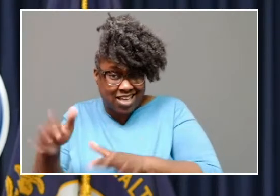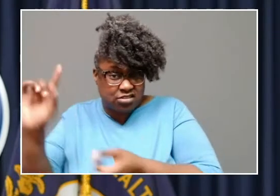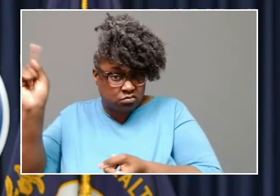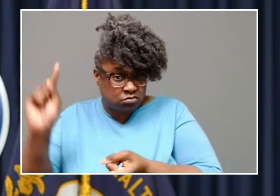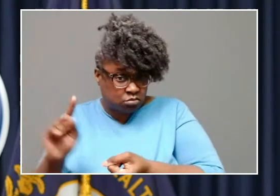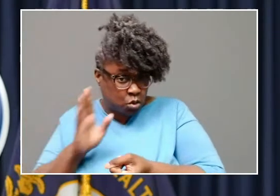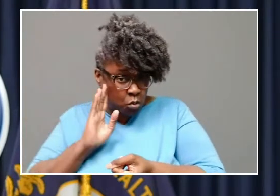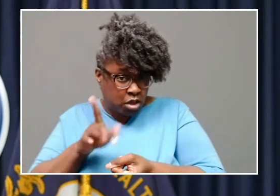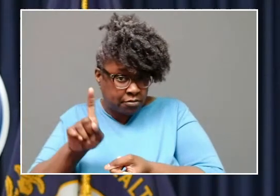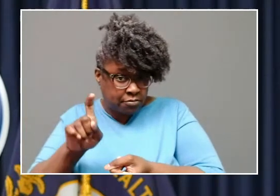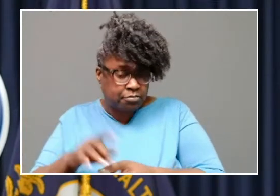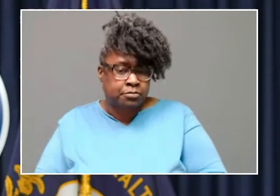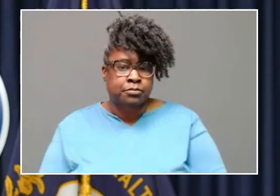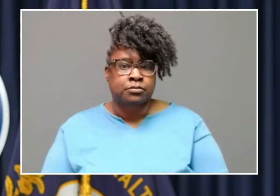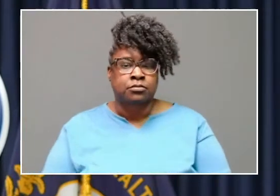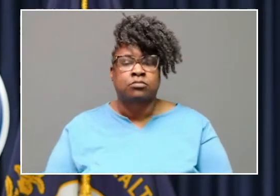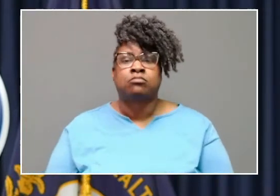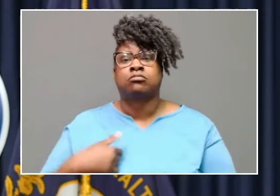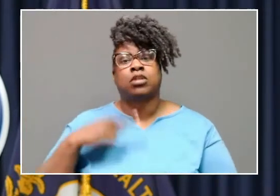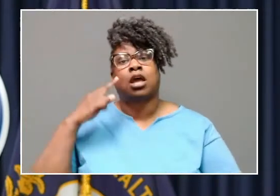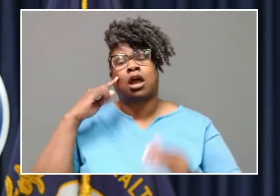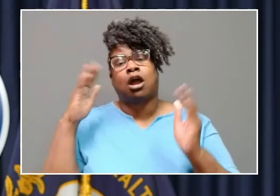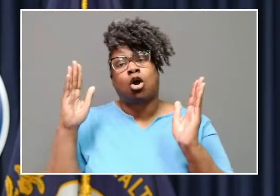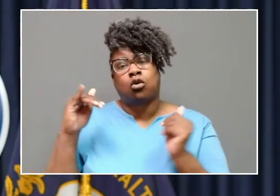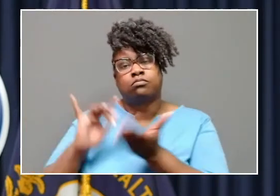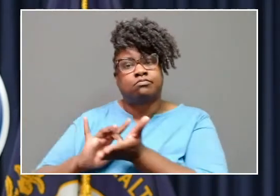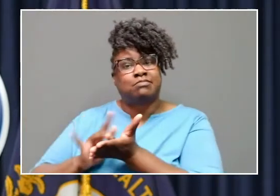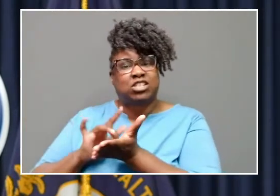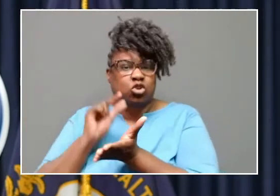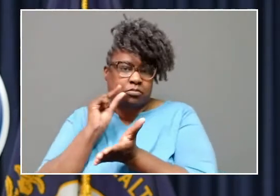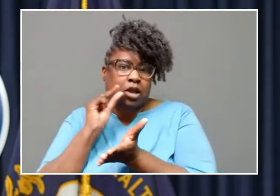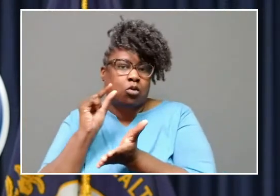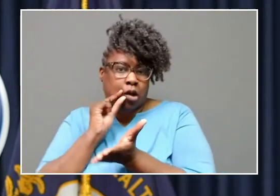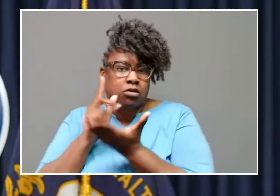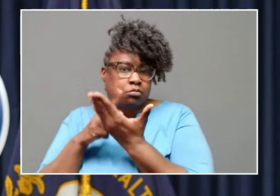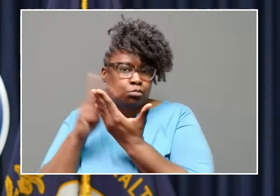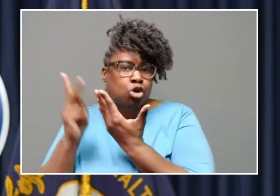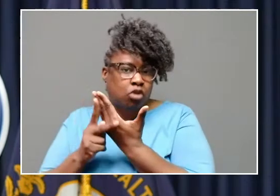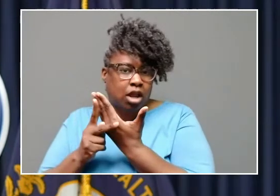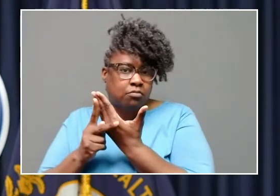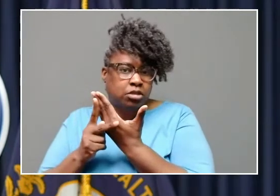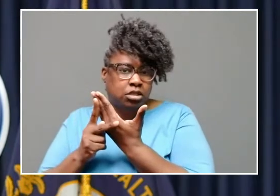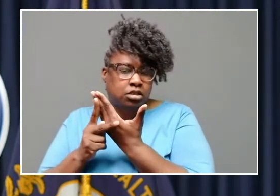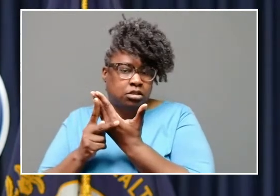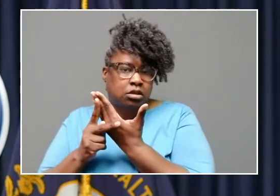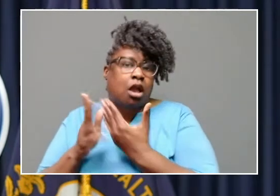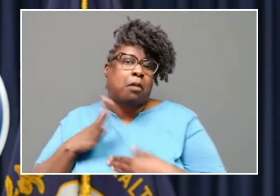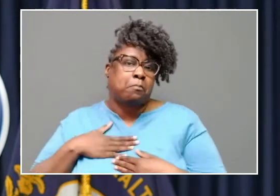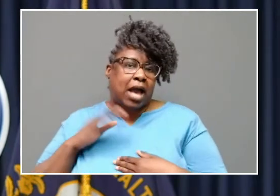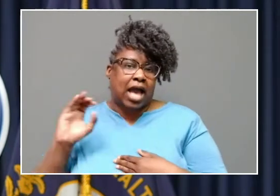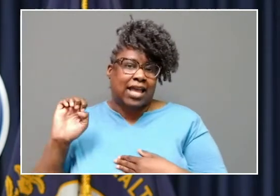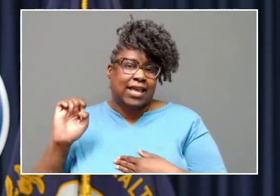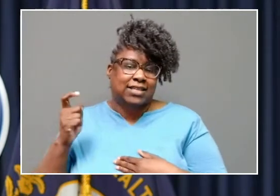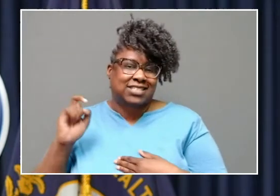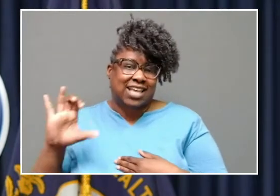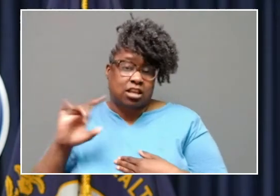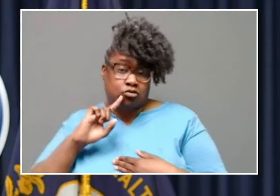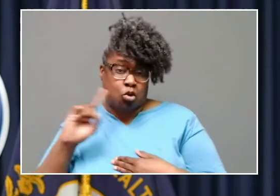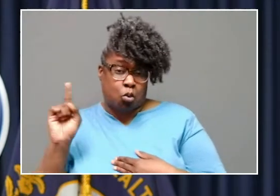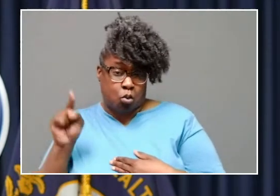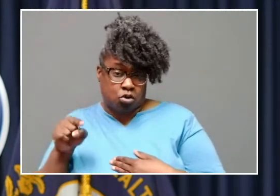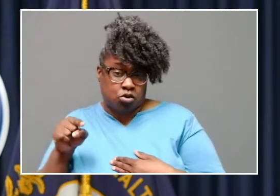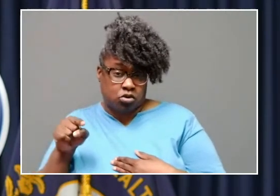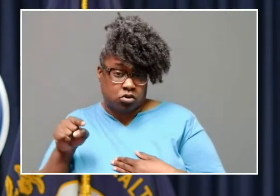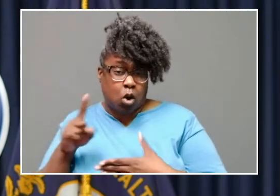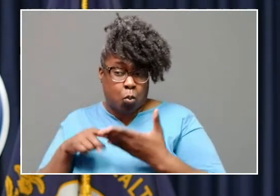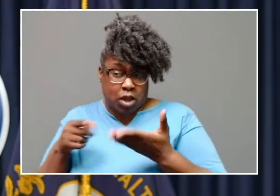I certainly hope that the medical marijuana program, or what's allowed under my executive order, is resulting in fewer